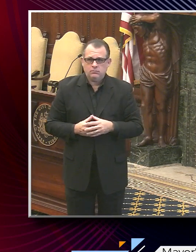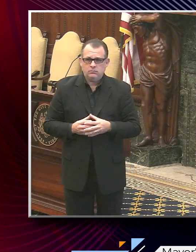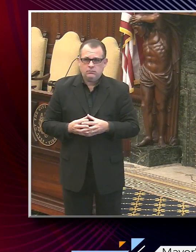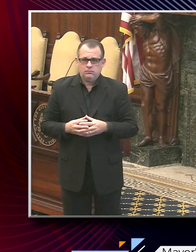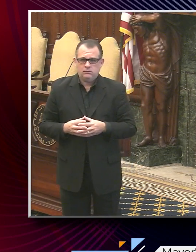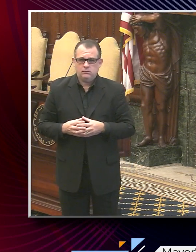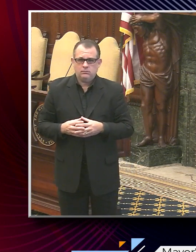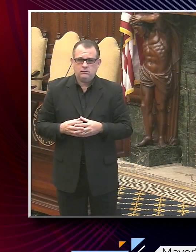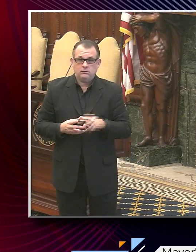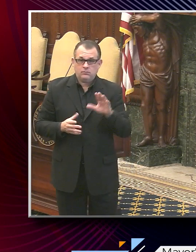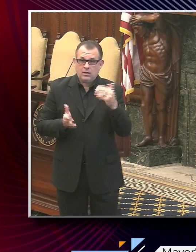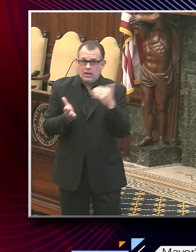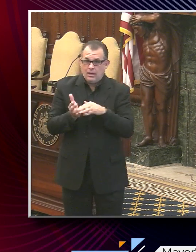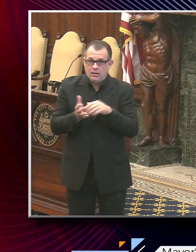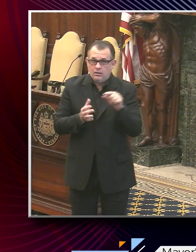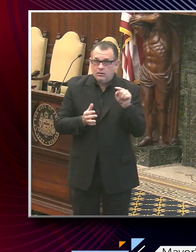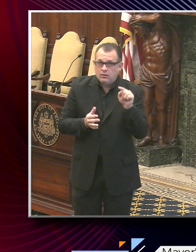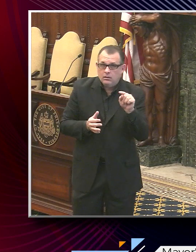Try it one more time.